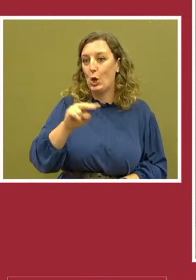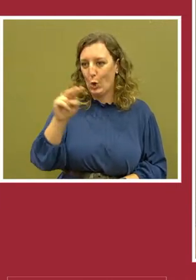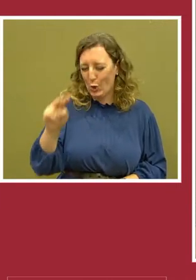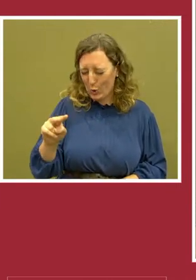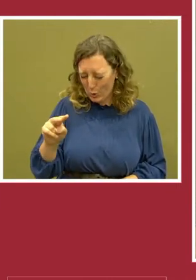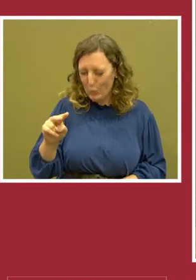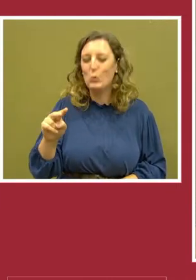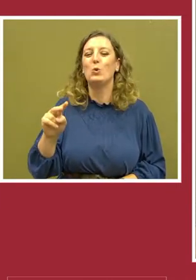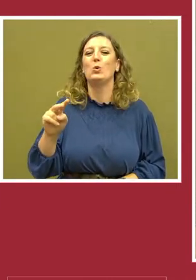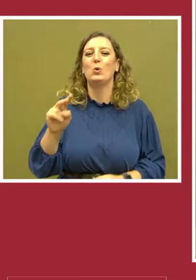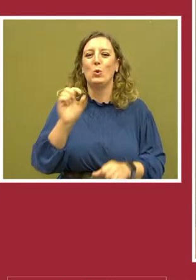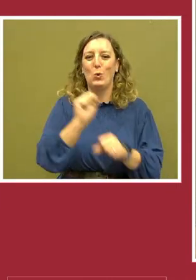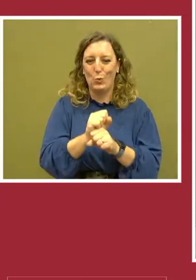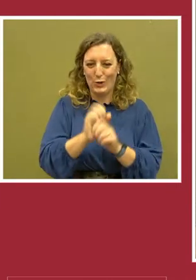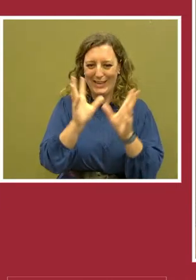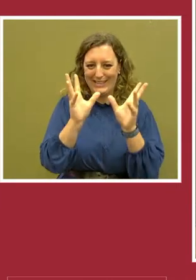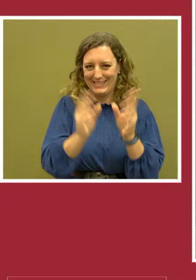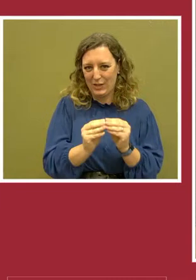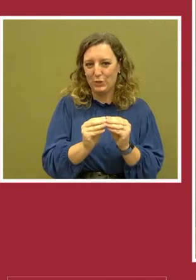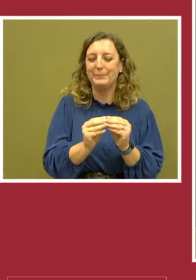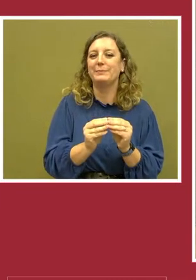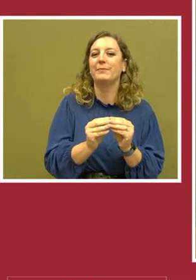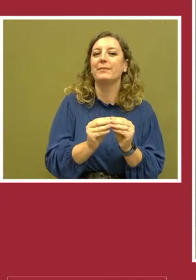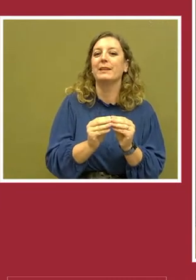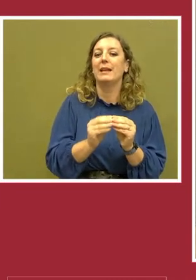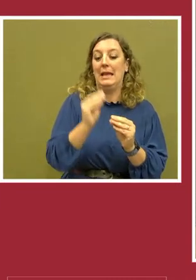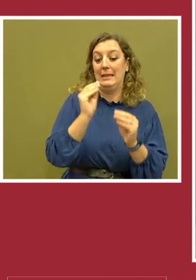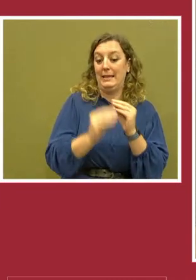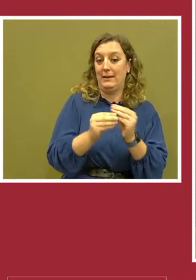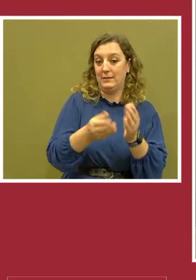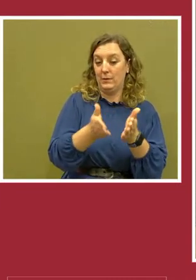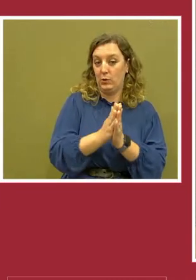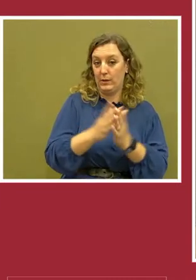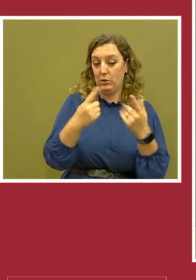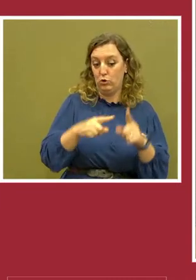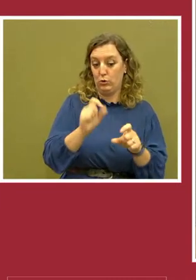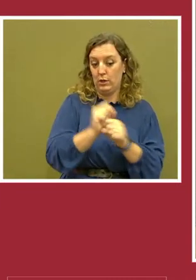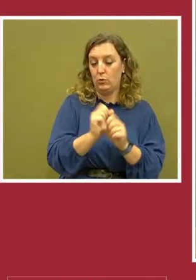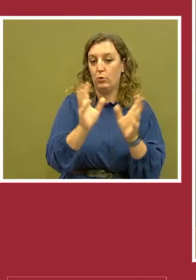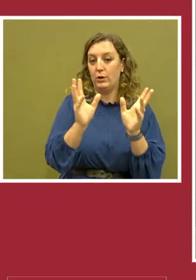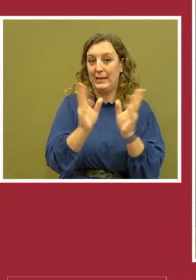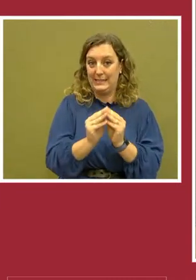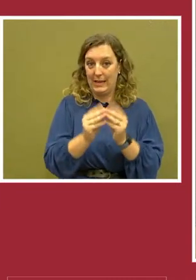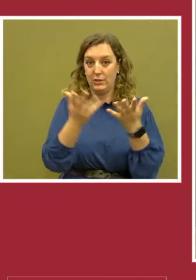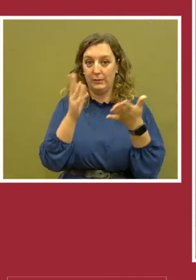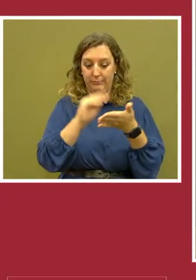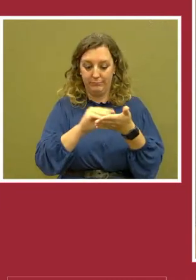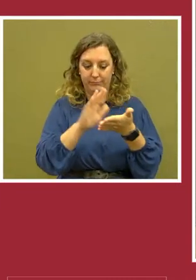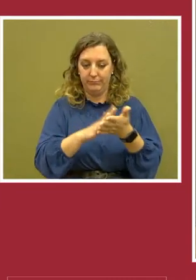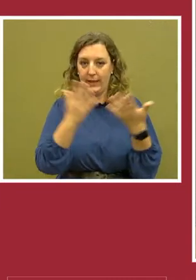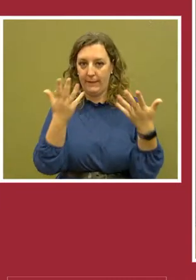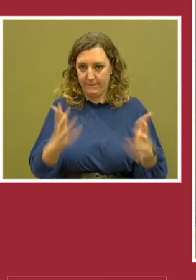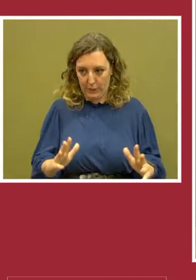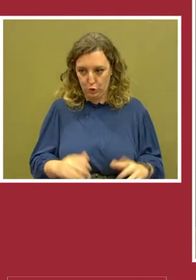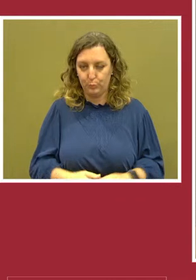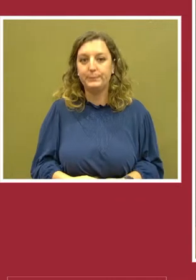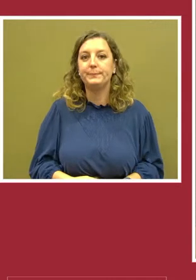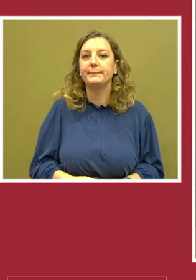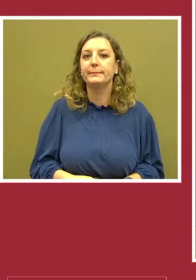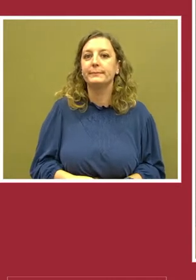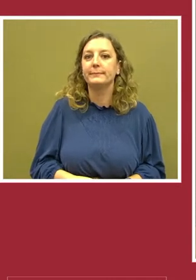27th, 2022 work session. The edits requested during the work session have been made to the document.